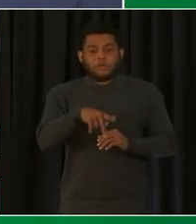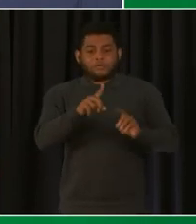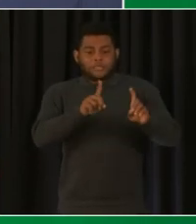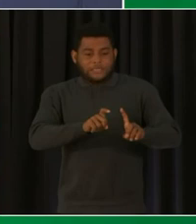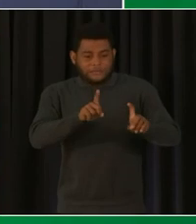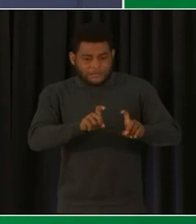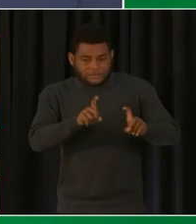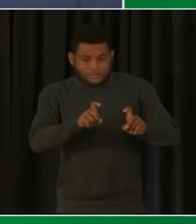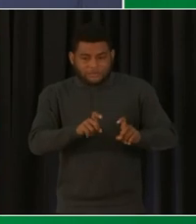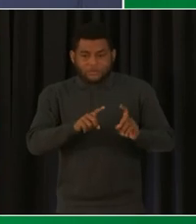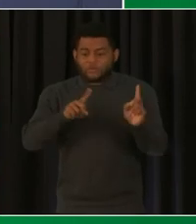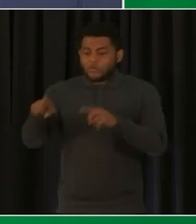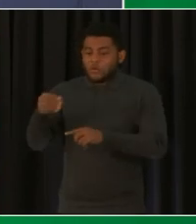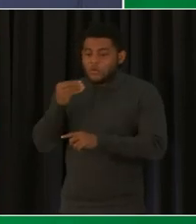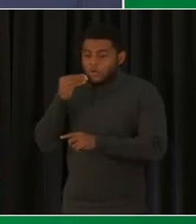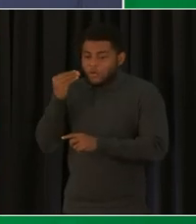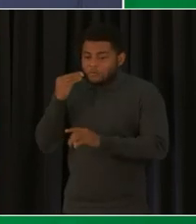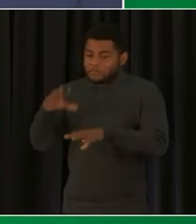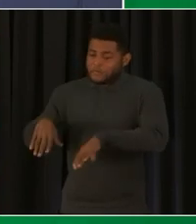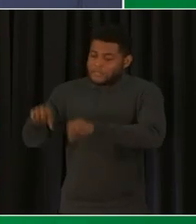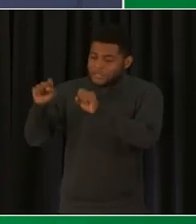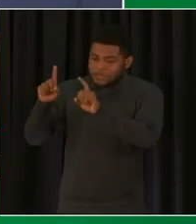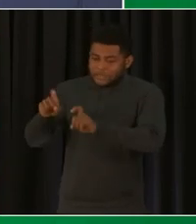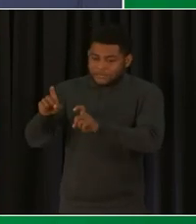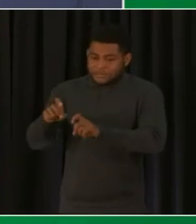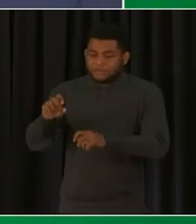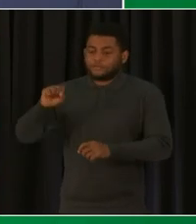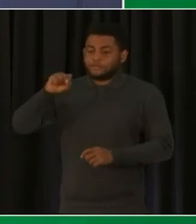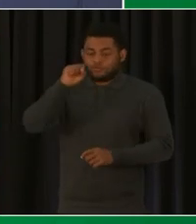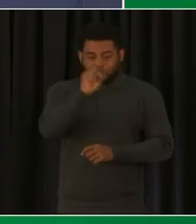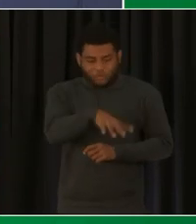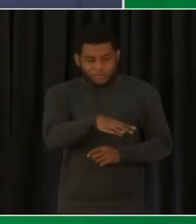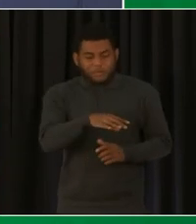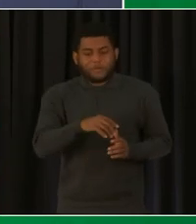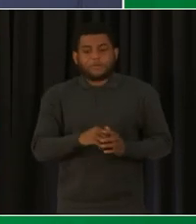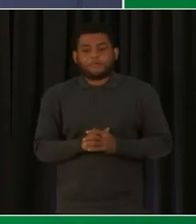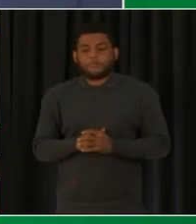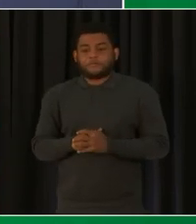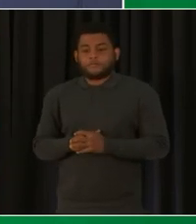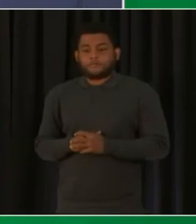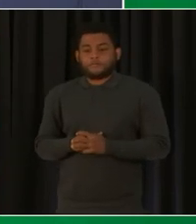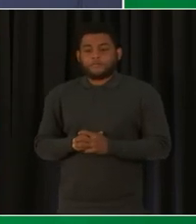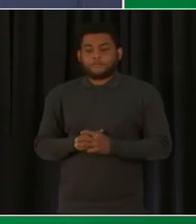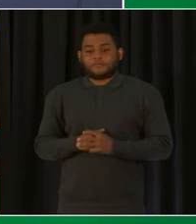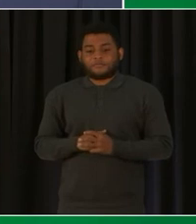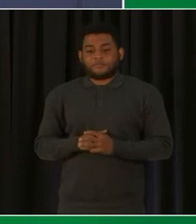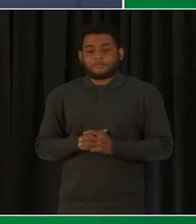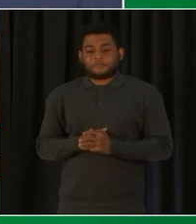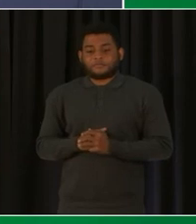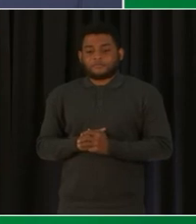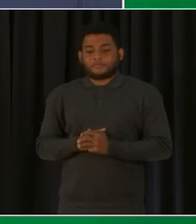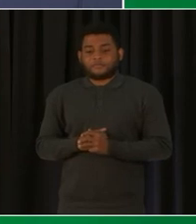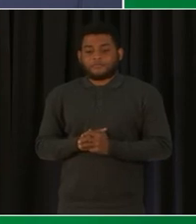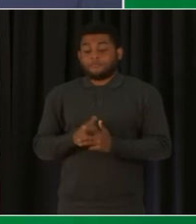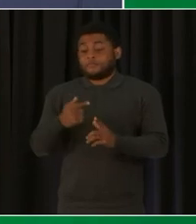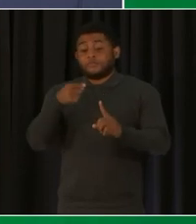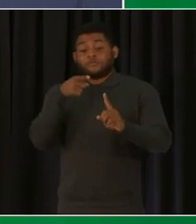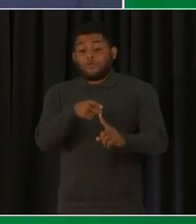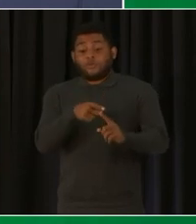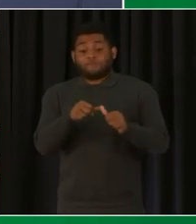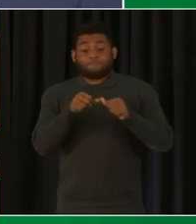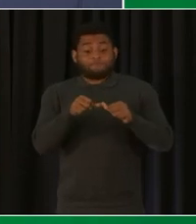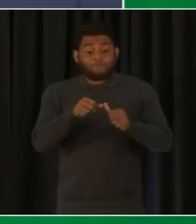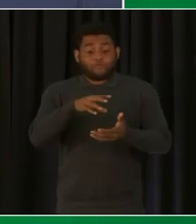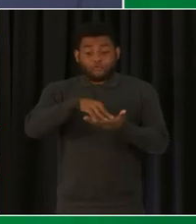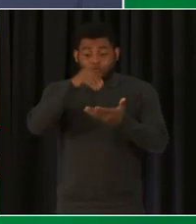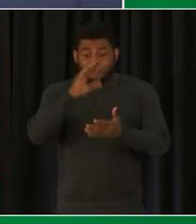you so much. We appreciate the support of our families and our important endeavor of keeping our students in school,